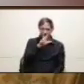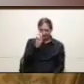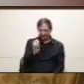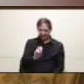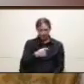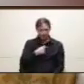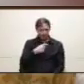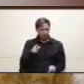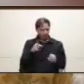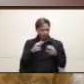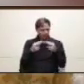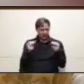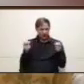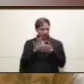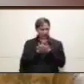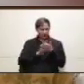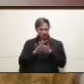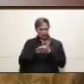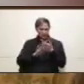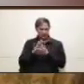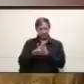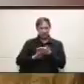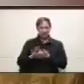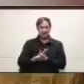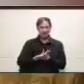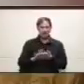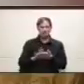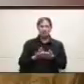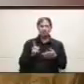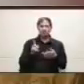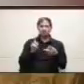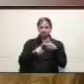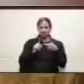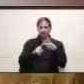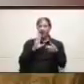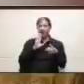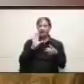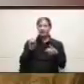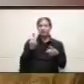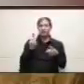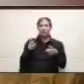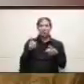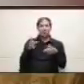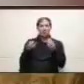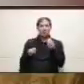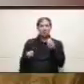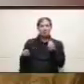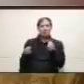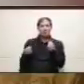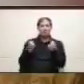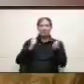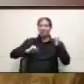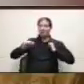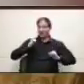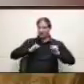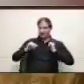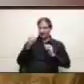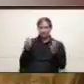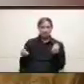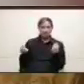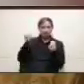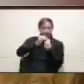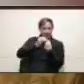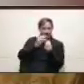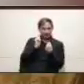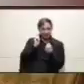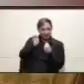couple of questions. Have you paid any performance bonuses, not normal 13th checks? Have you paid any performance bonuses to any Section